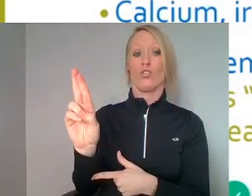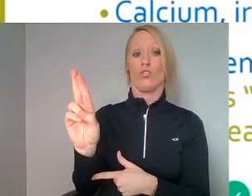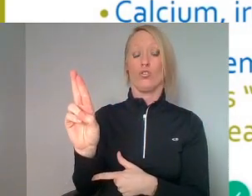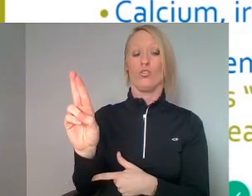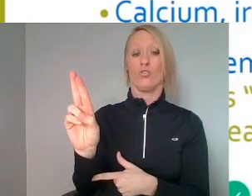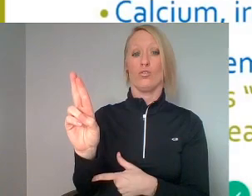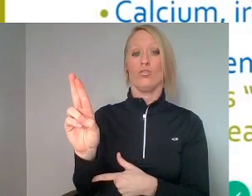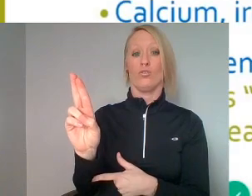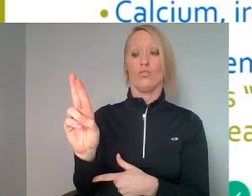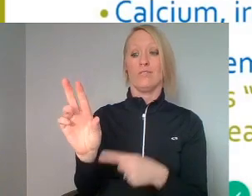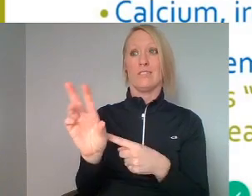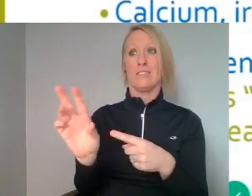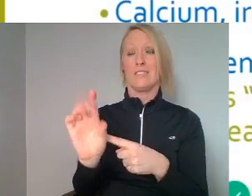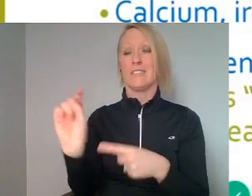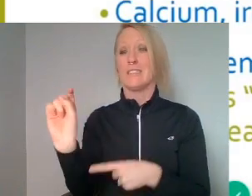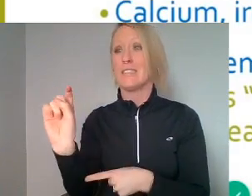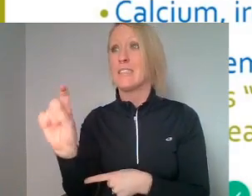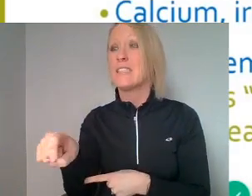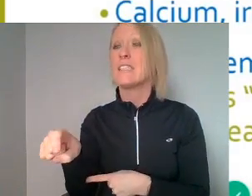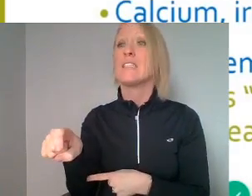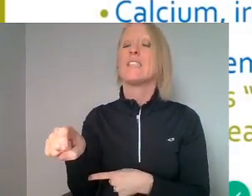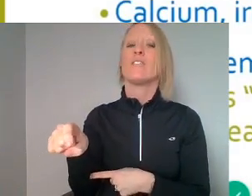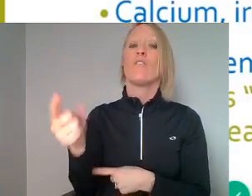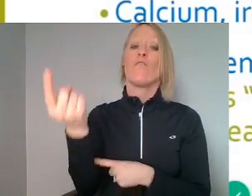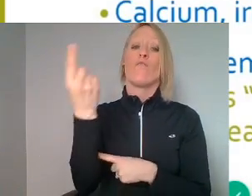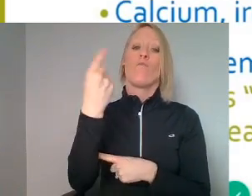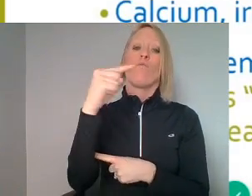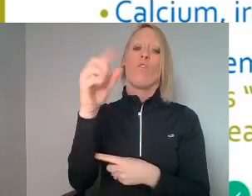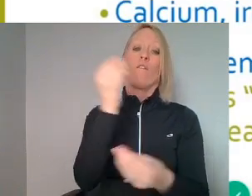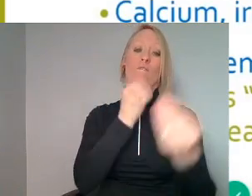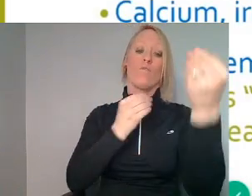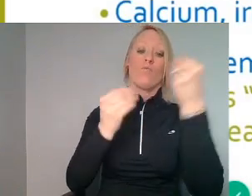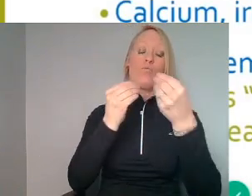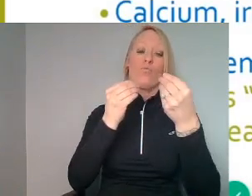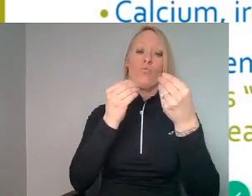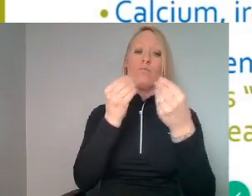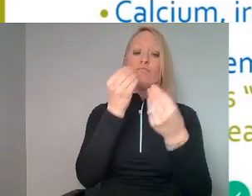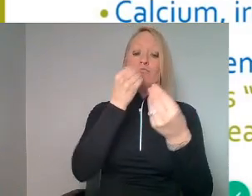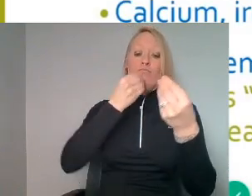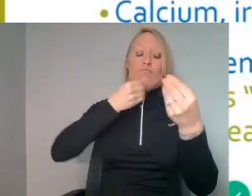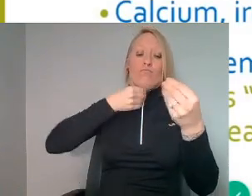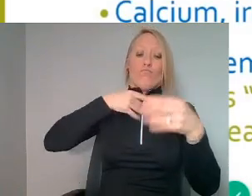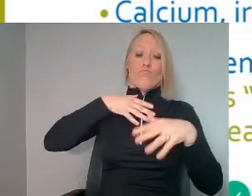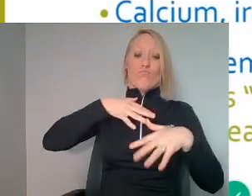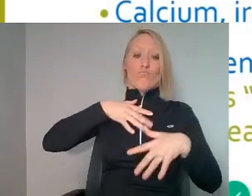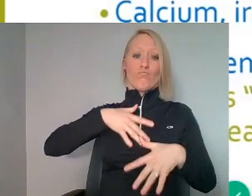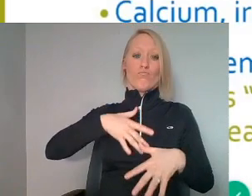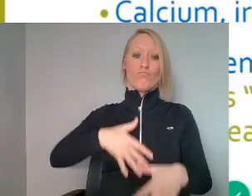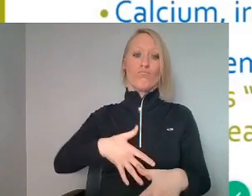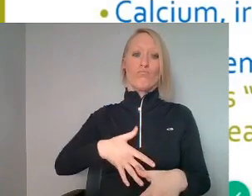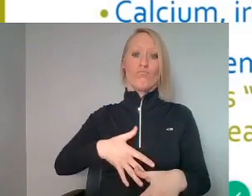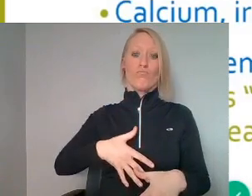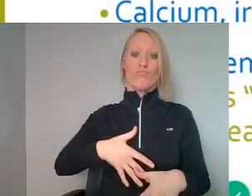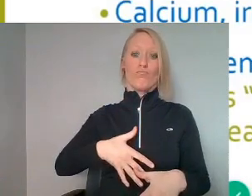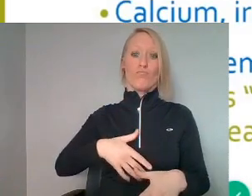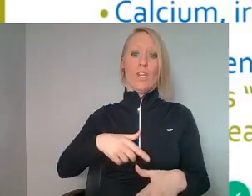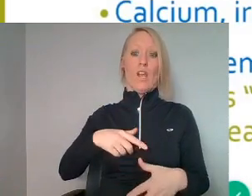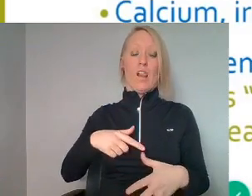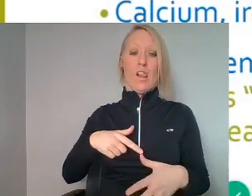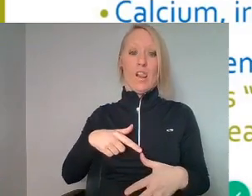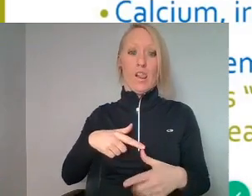order to have the food that we eat move through our body and then easily come out the other side. And I think you know what I'm talking about